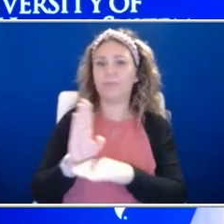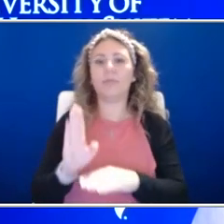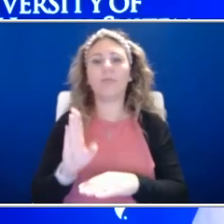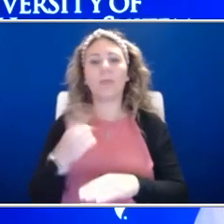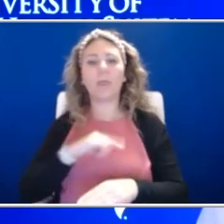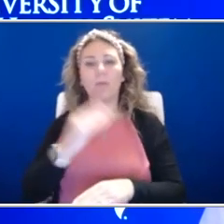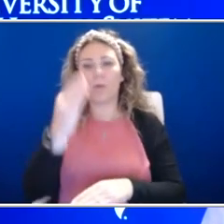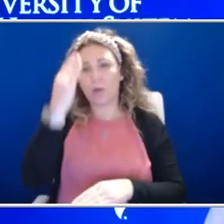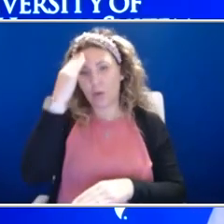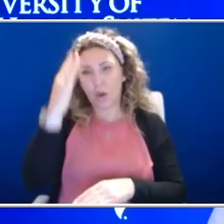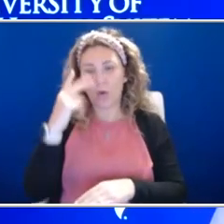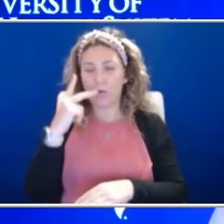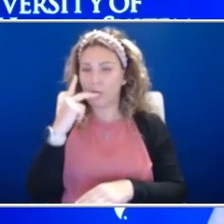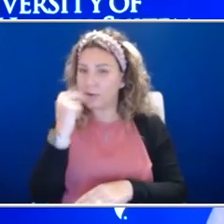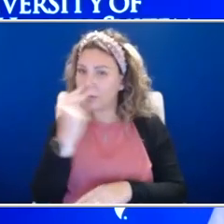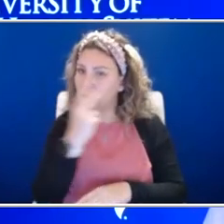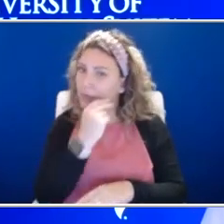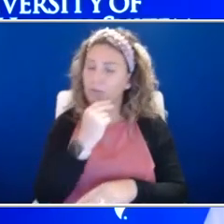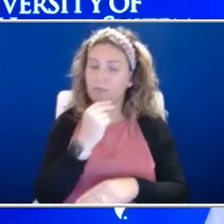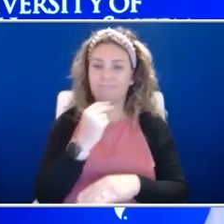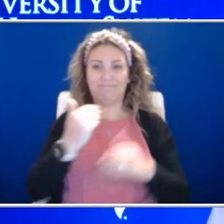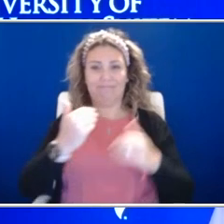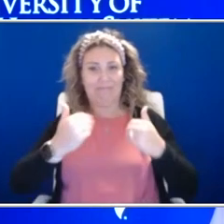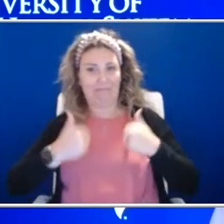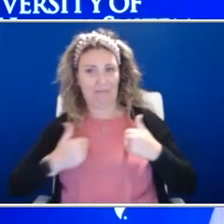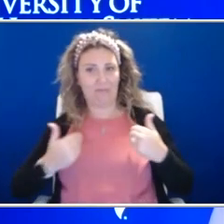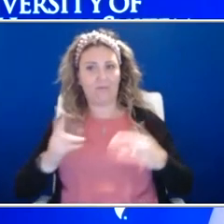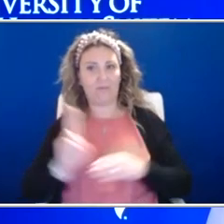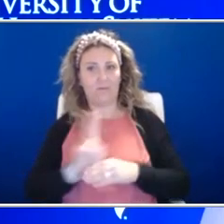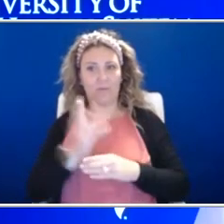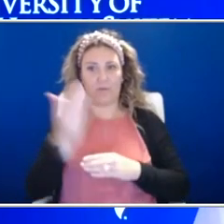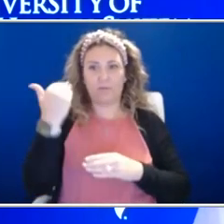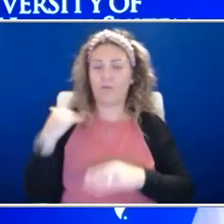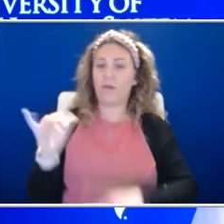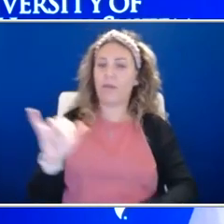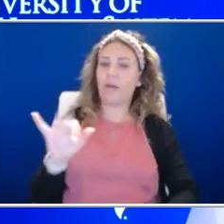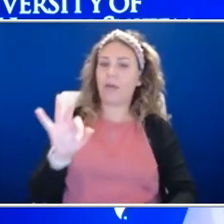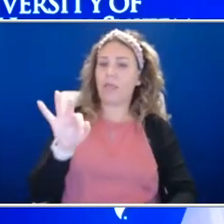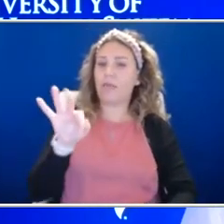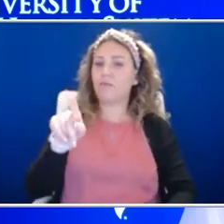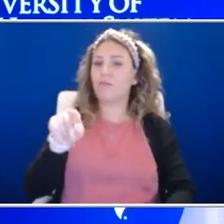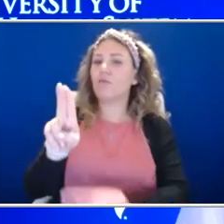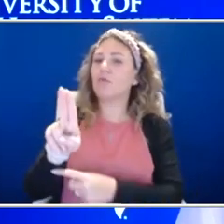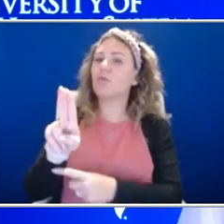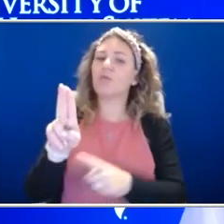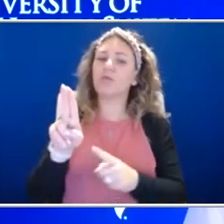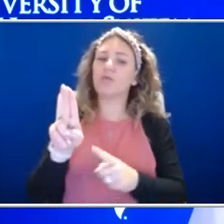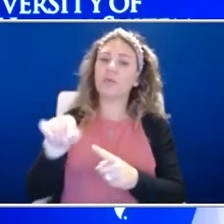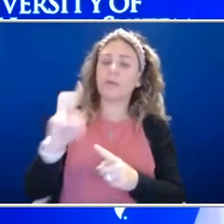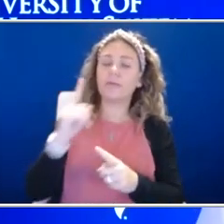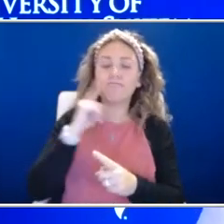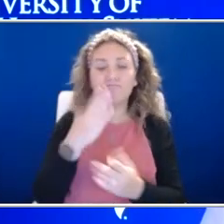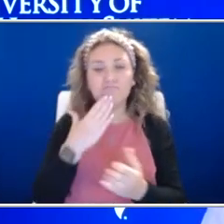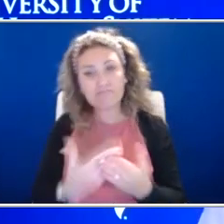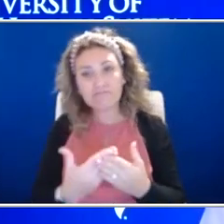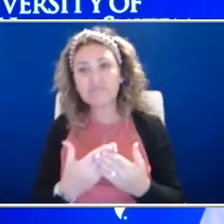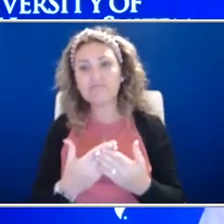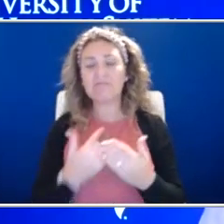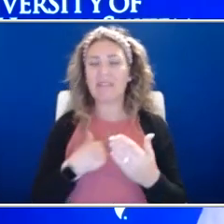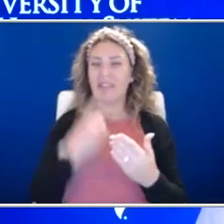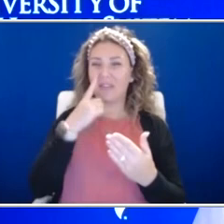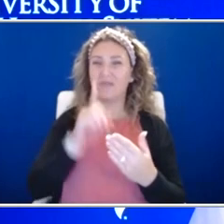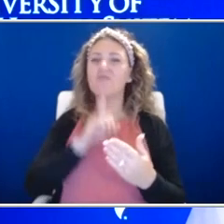intranasal vaccines have been present before, things such as influenza. They sound good. You know, I think we really want